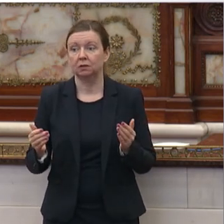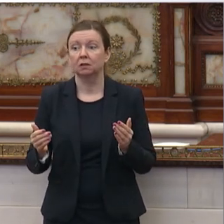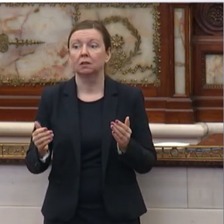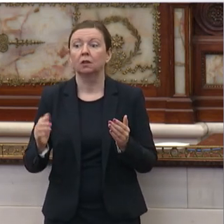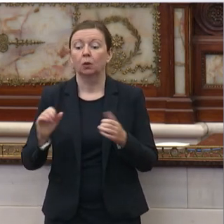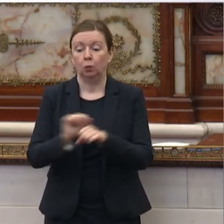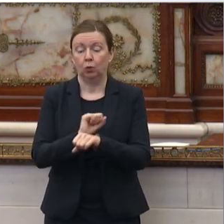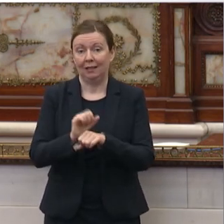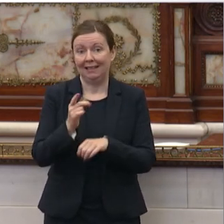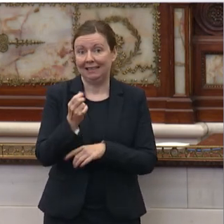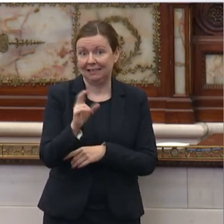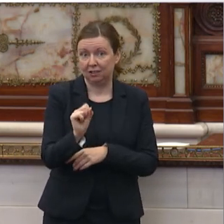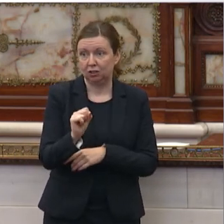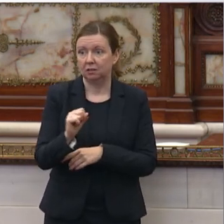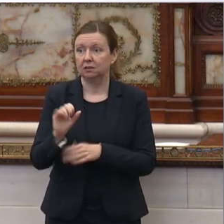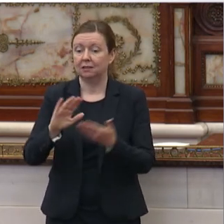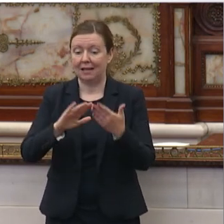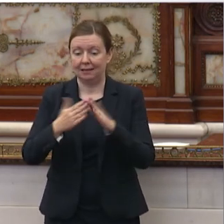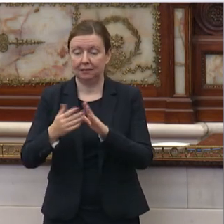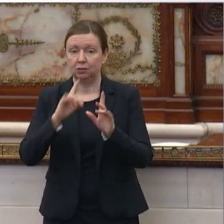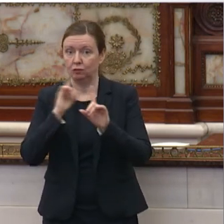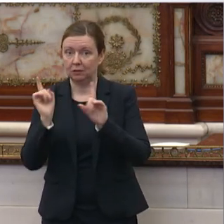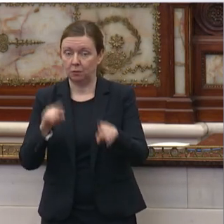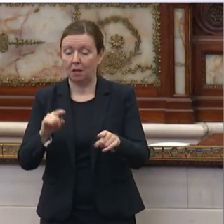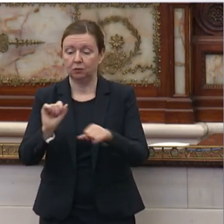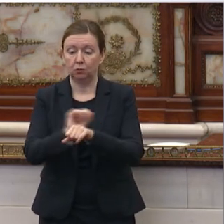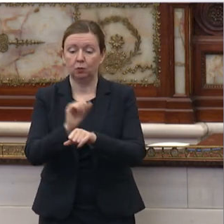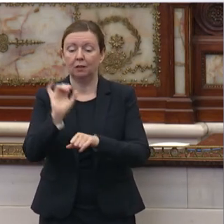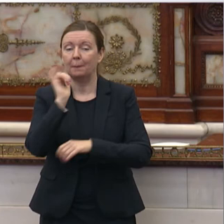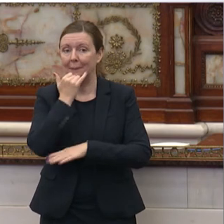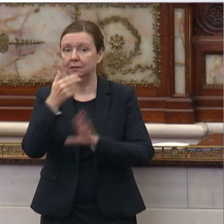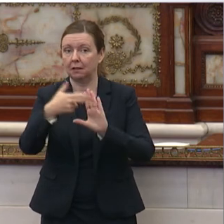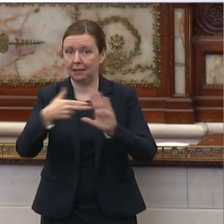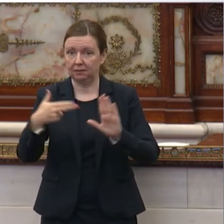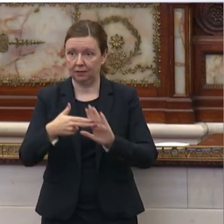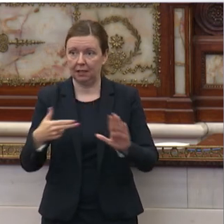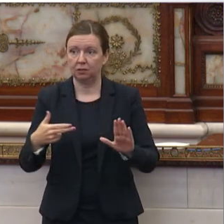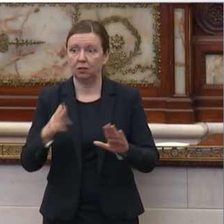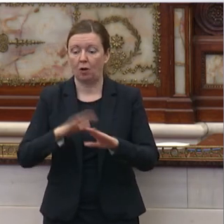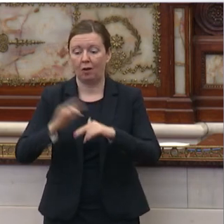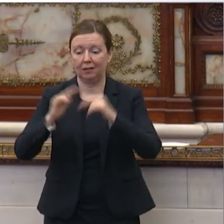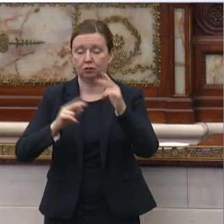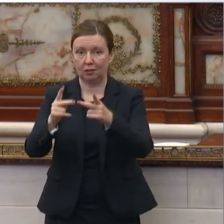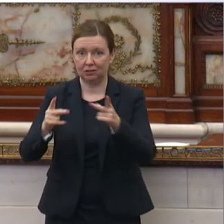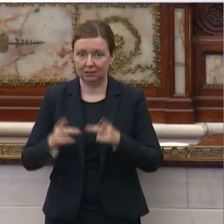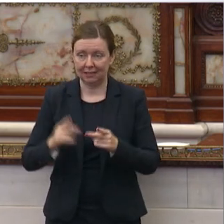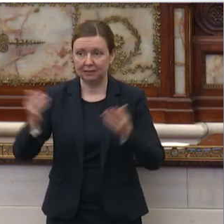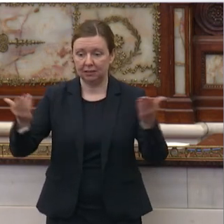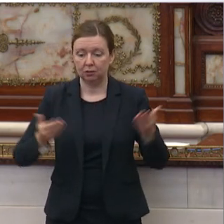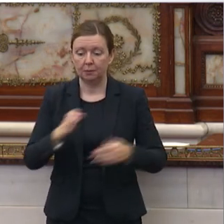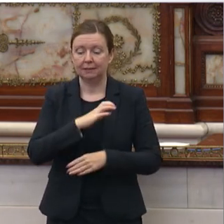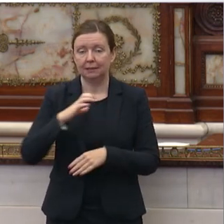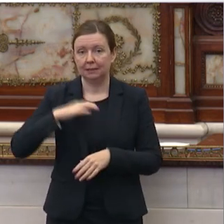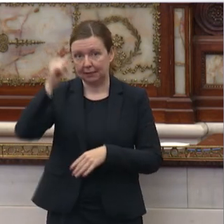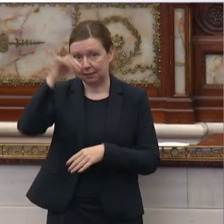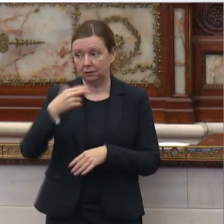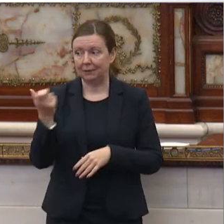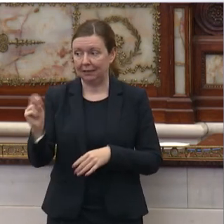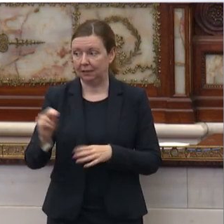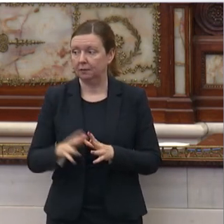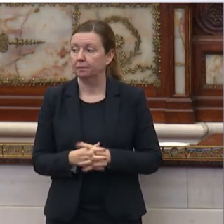working conditions, and the city's response to worker misclassification on construction sites. Introduced by Councilman